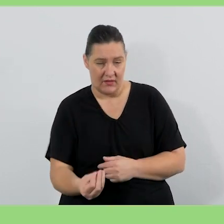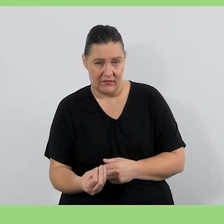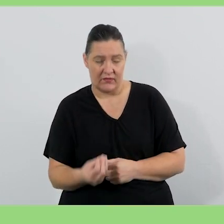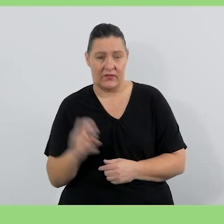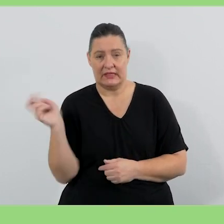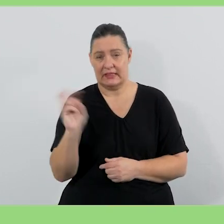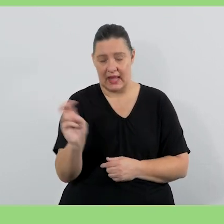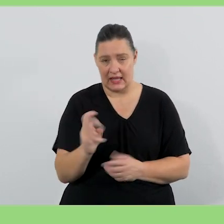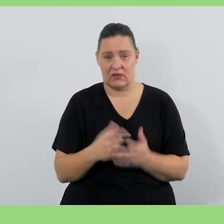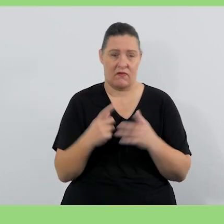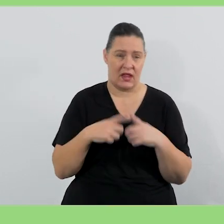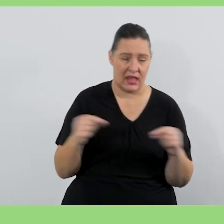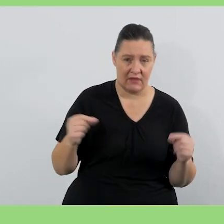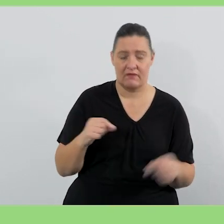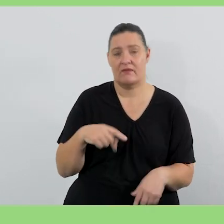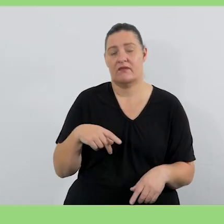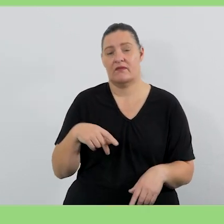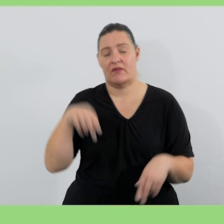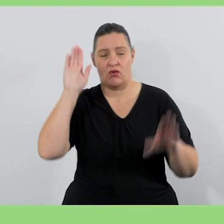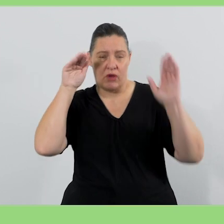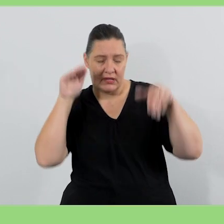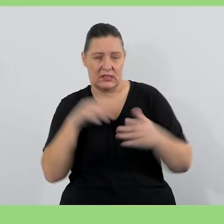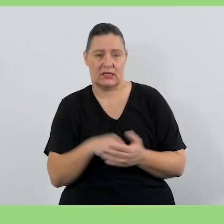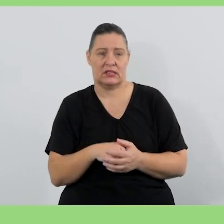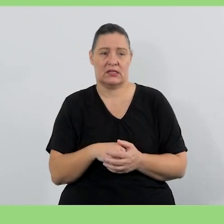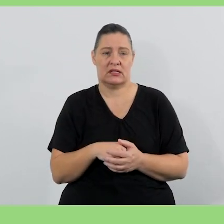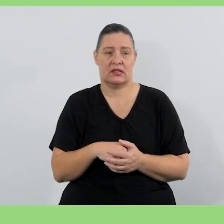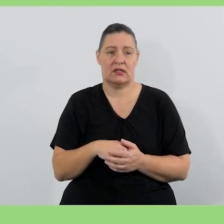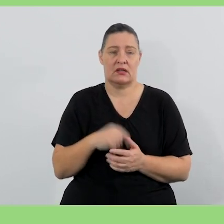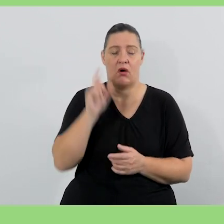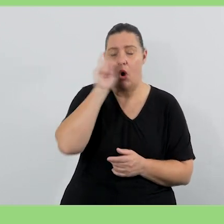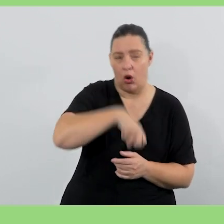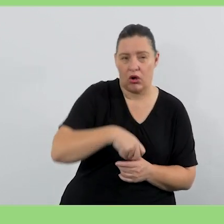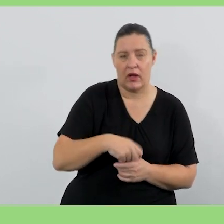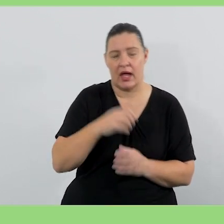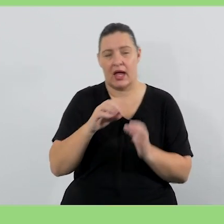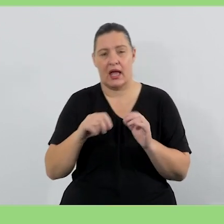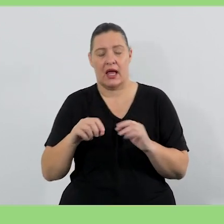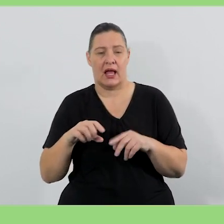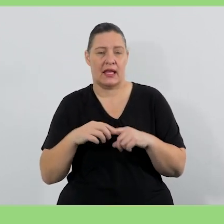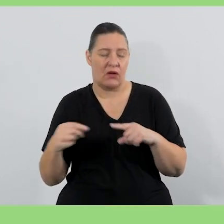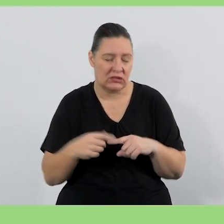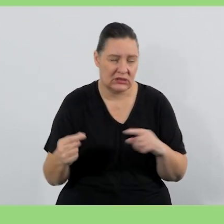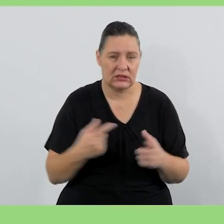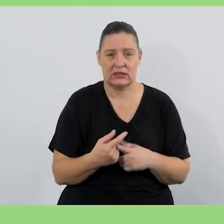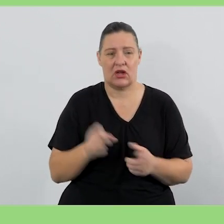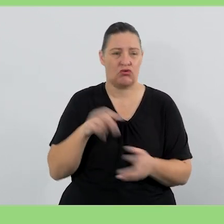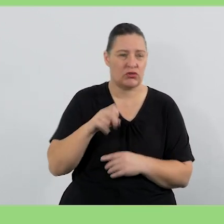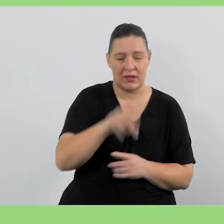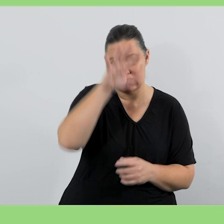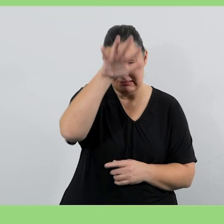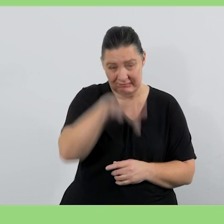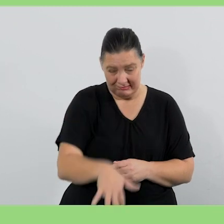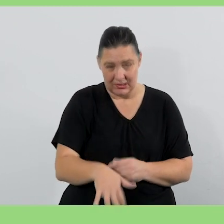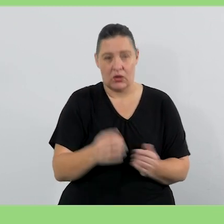that we have there is a snake. We have leaves, we have rabbit, grass, fox, hawk, carrots, lion, frog, and grasshopper.